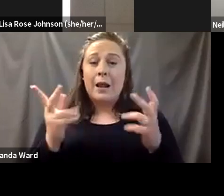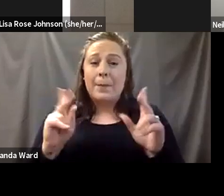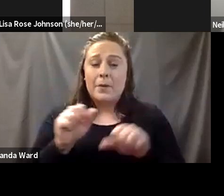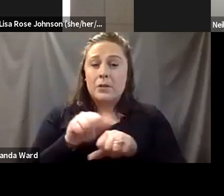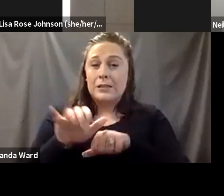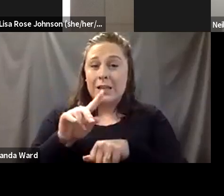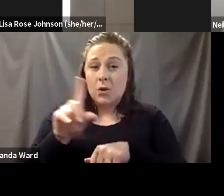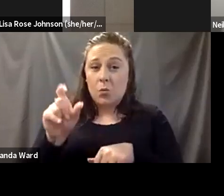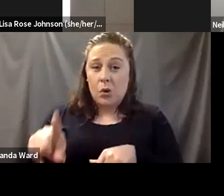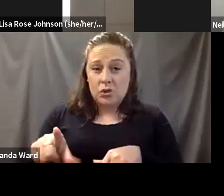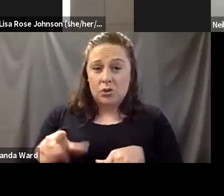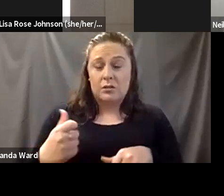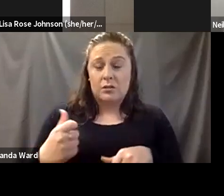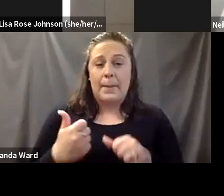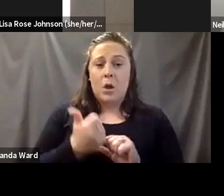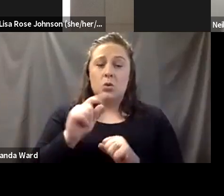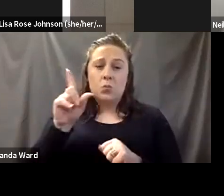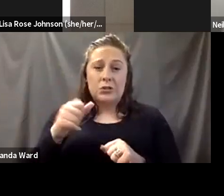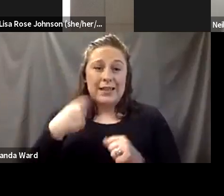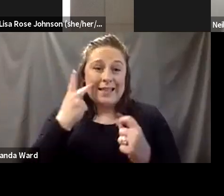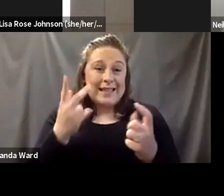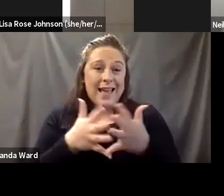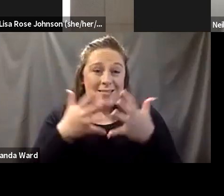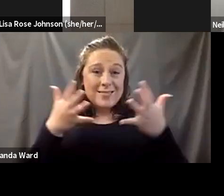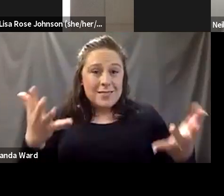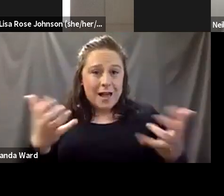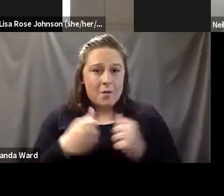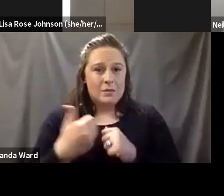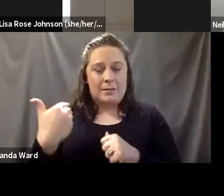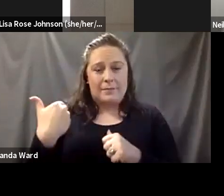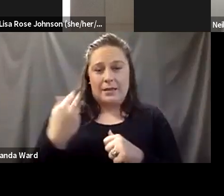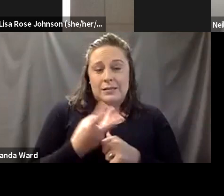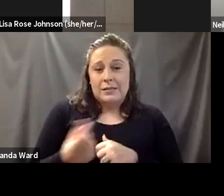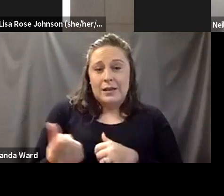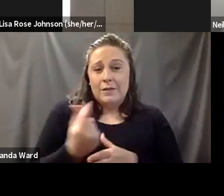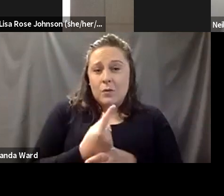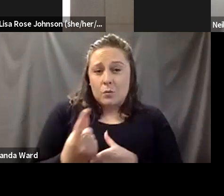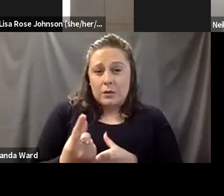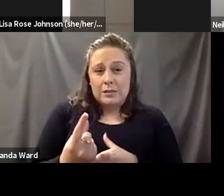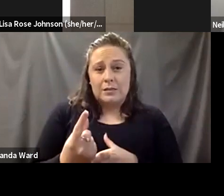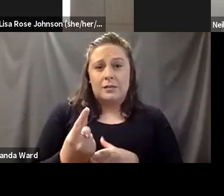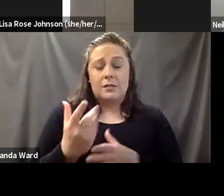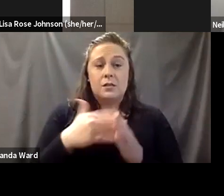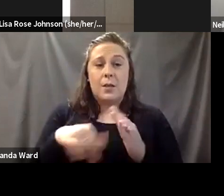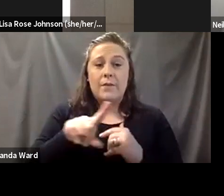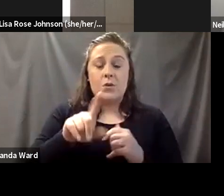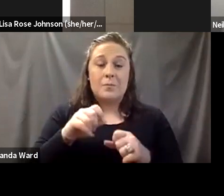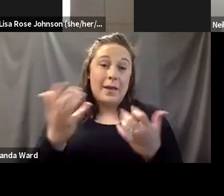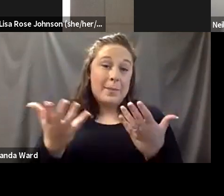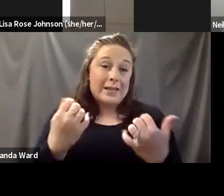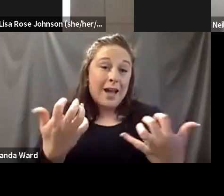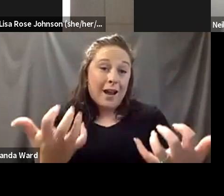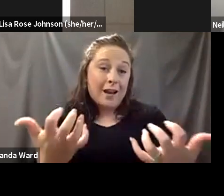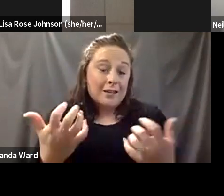are the questions that I am seeing a lot over the last several weeks that some of you in the audience may be